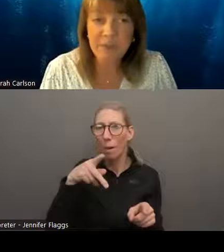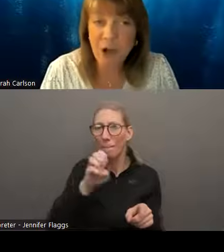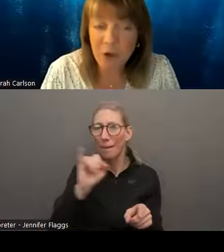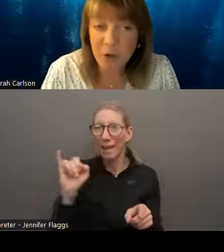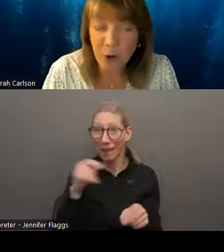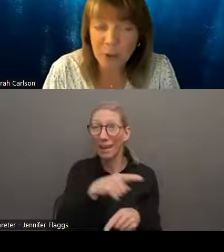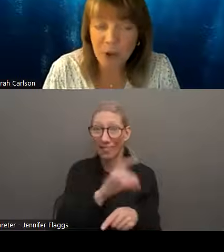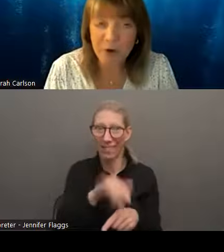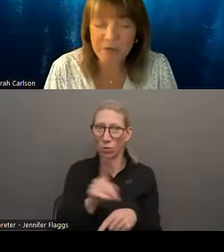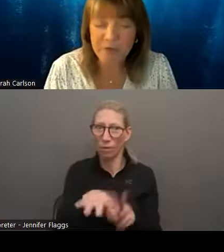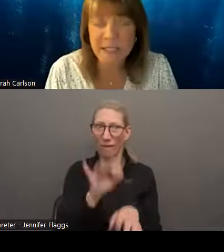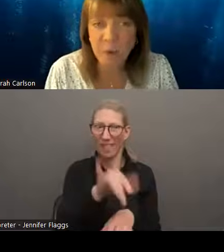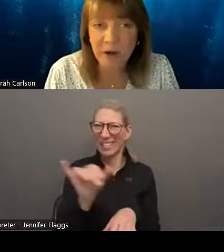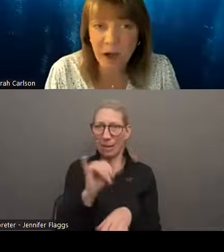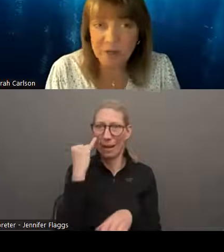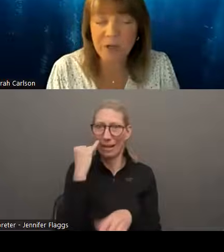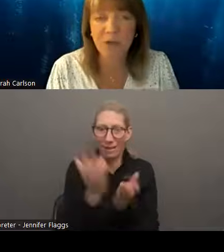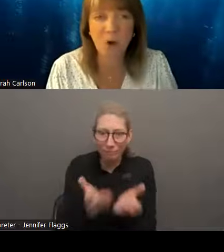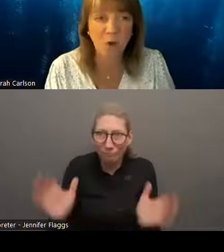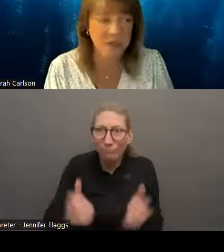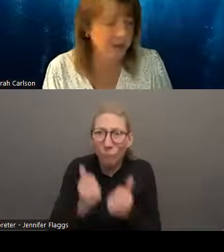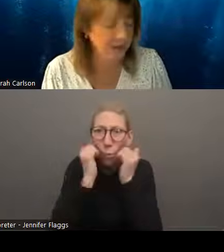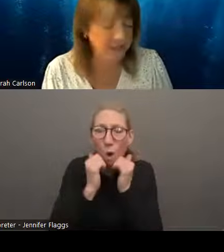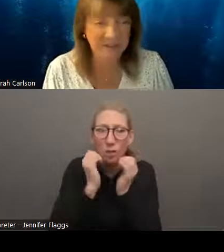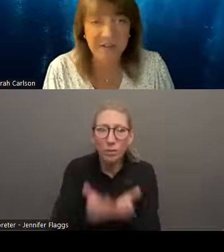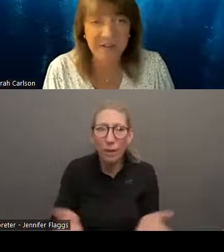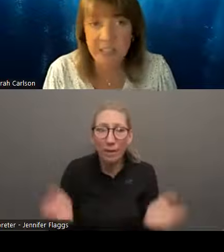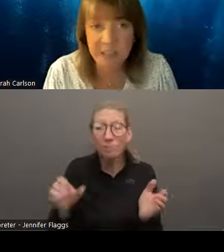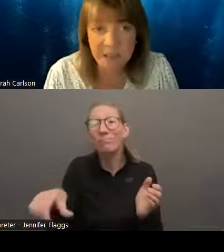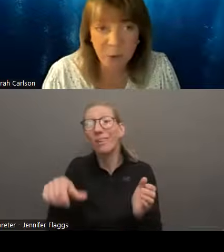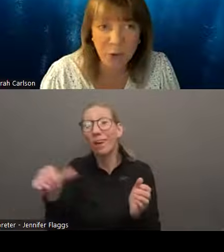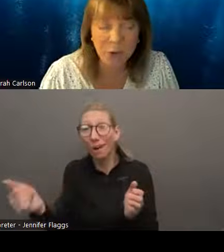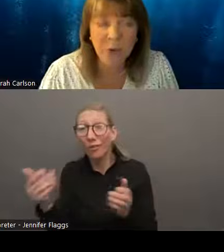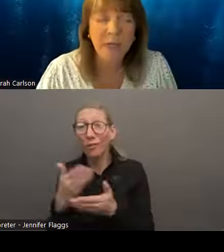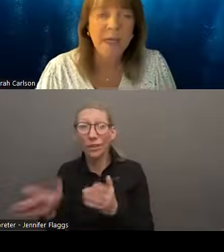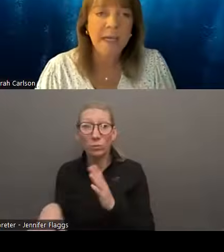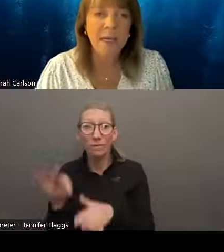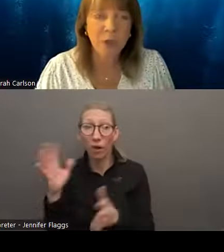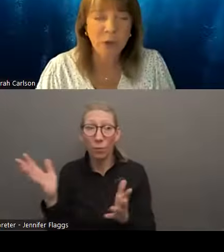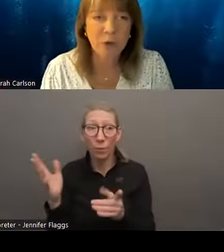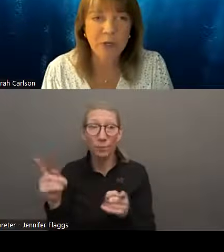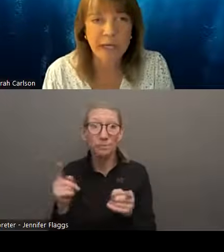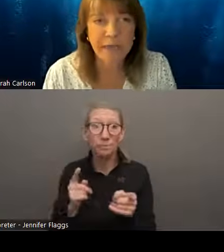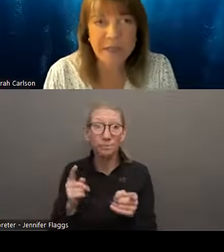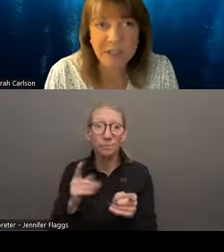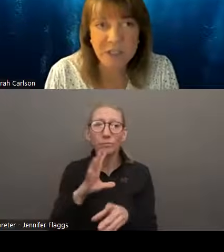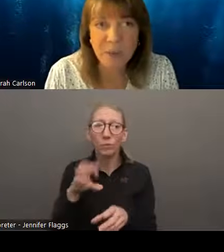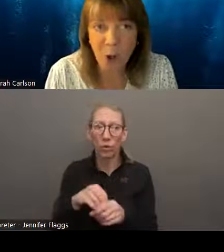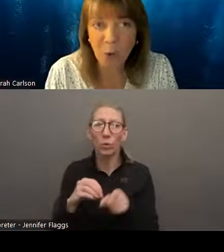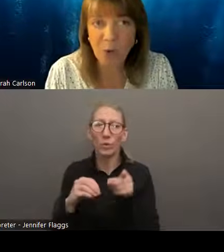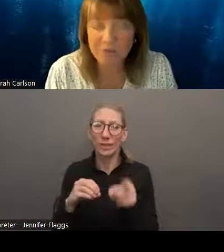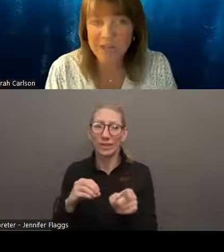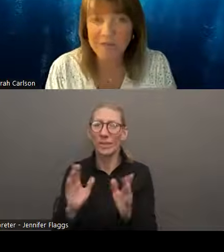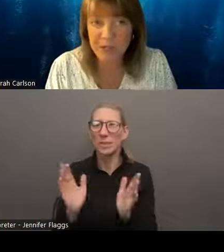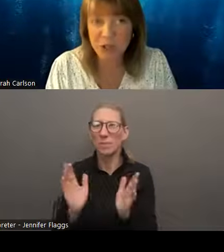Some of the other marble artifacts that we uncovered in the course of the excavation at Kızılburun include this